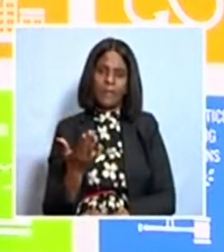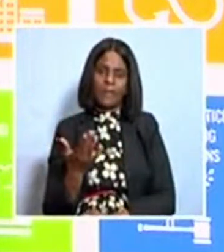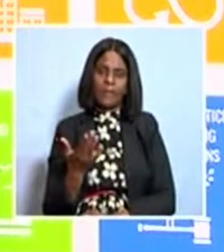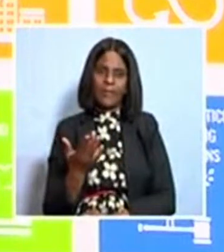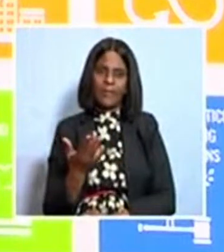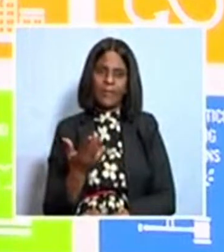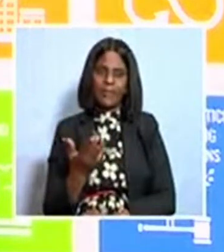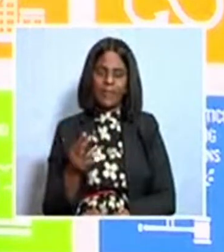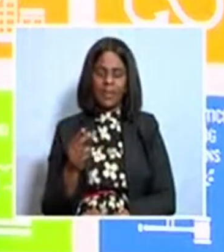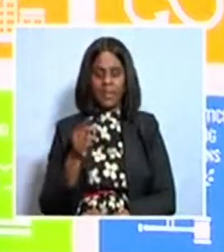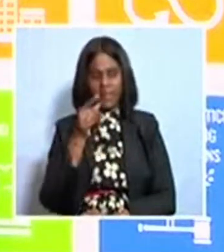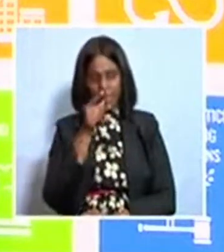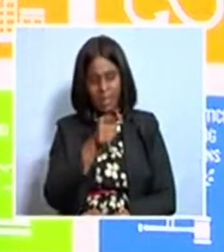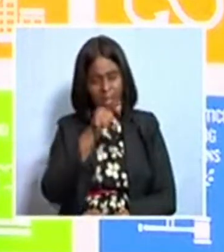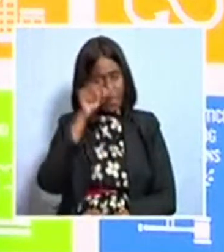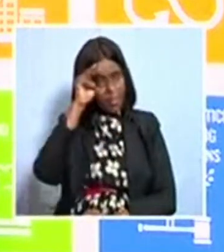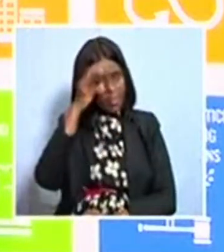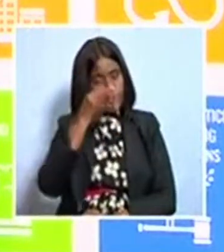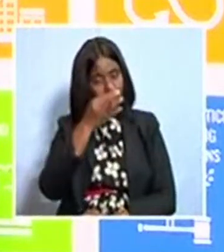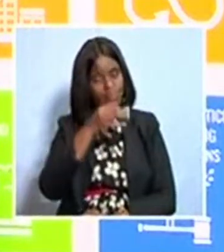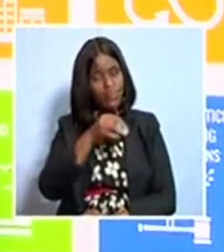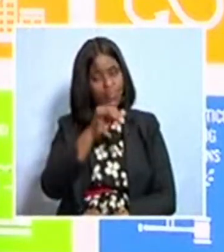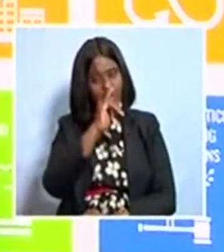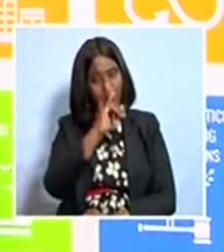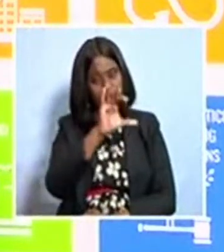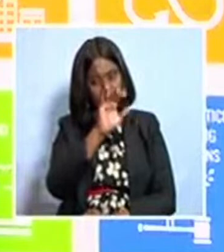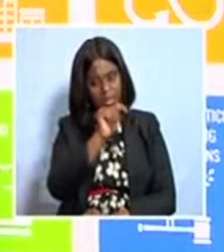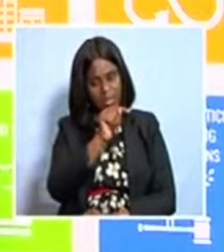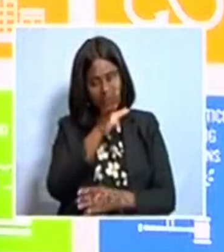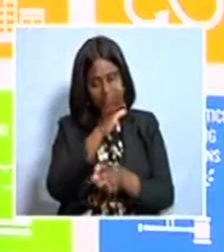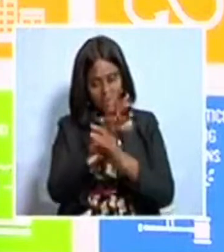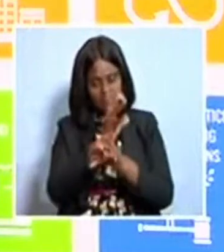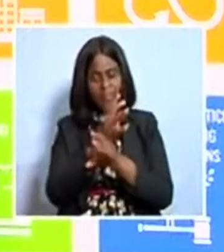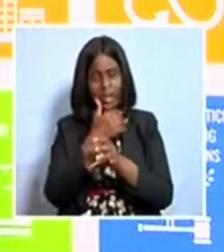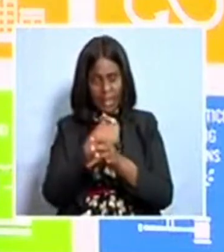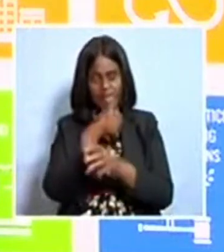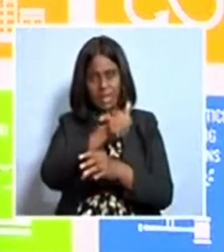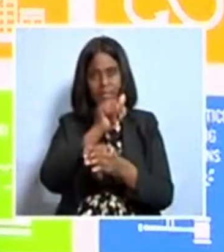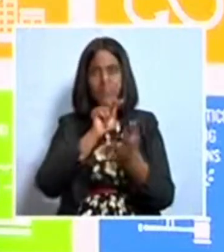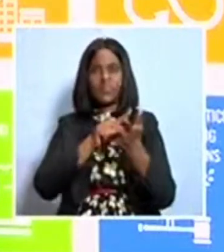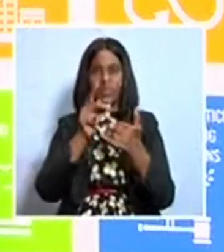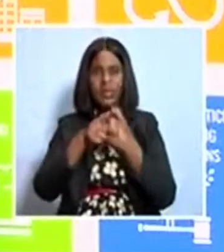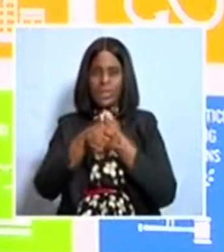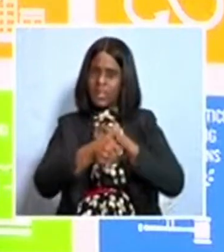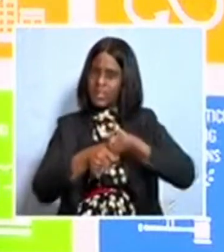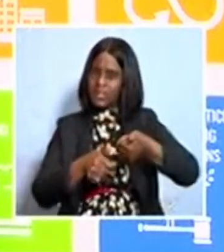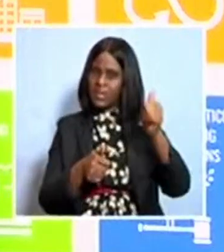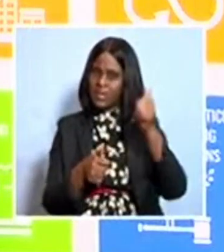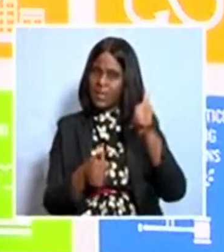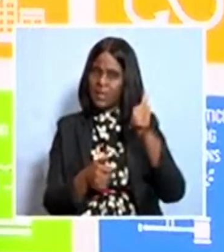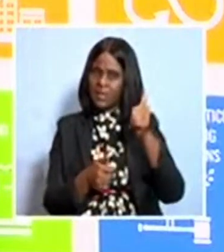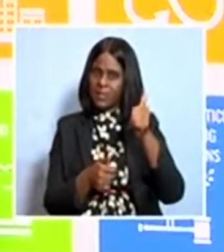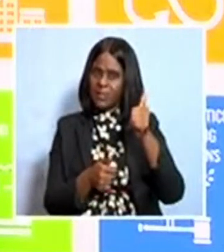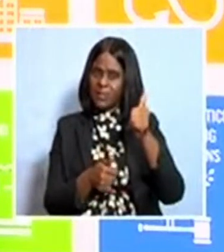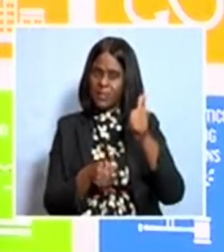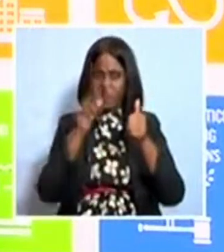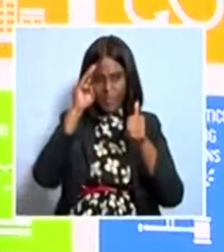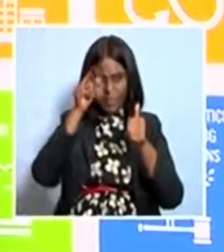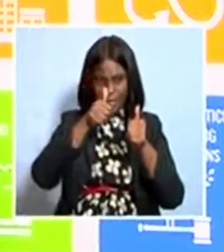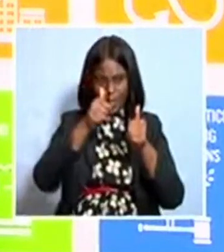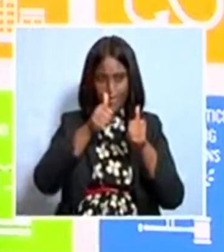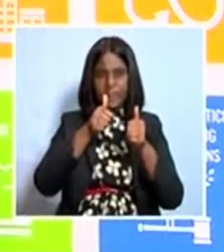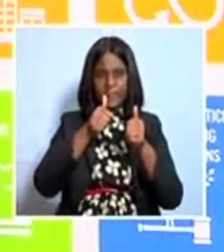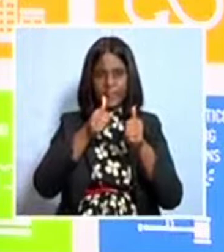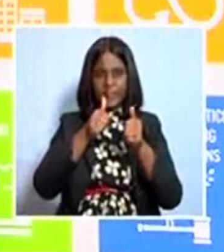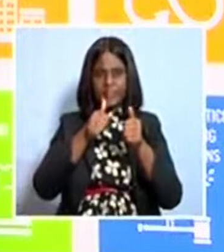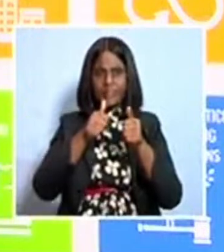but as a Ministry of Science and Technology, they come up with a very nice program where they the minister